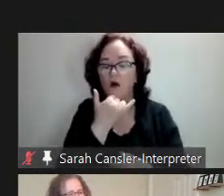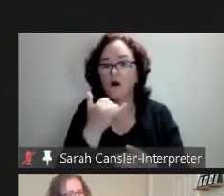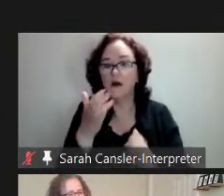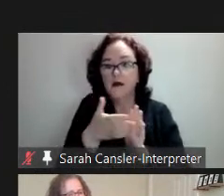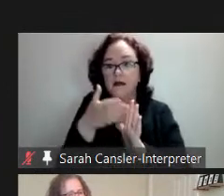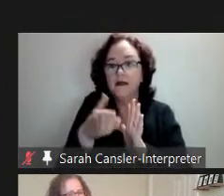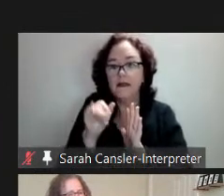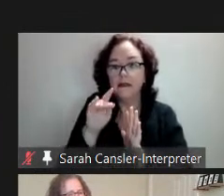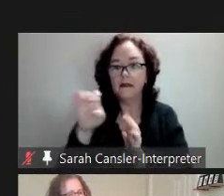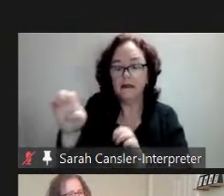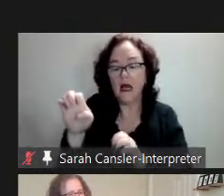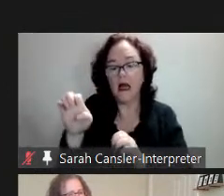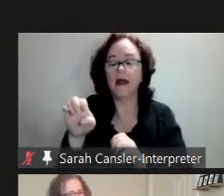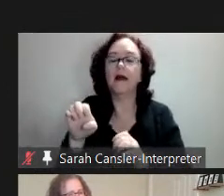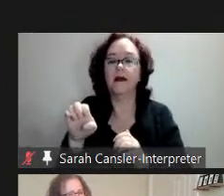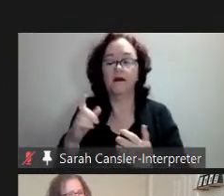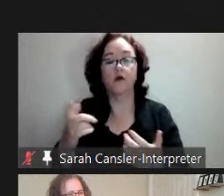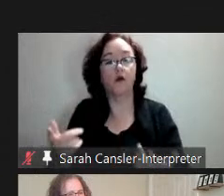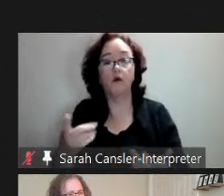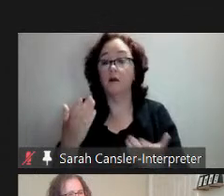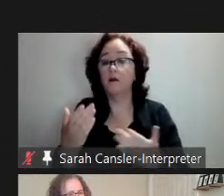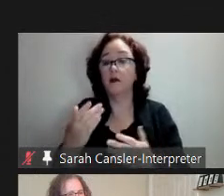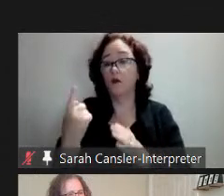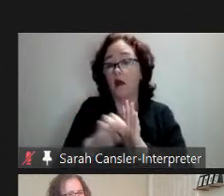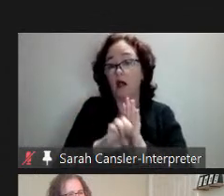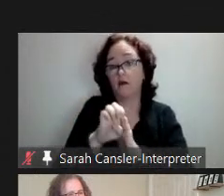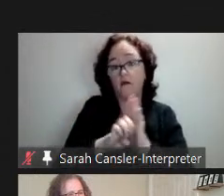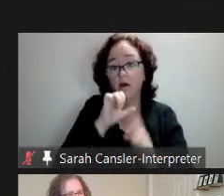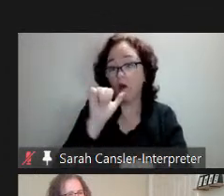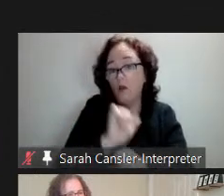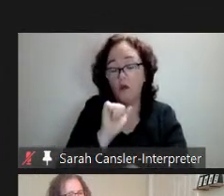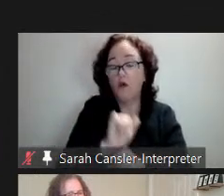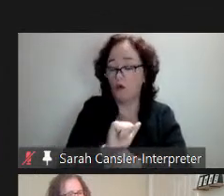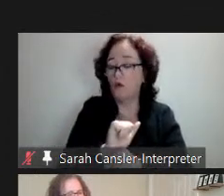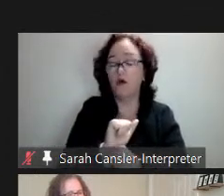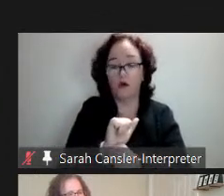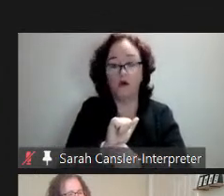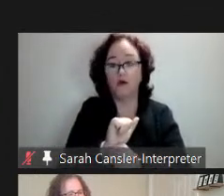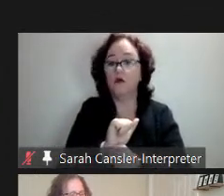of the elevators is not functioning, this provides redundancy.